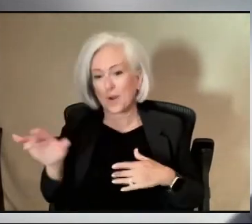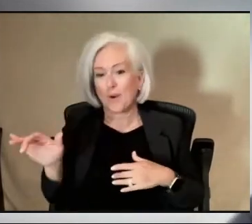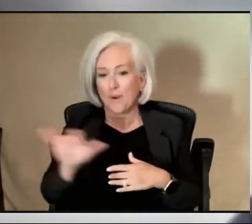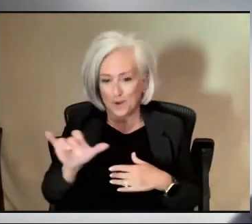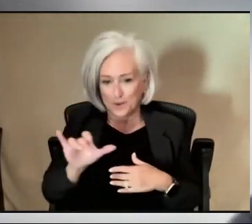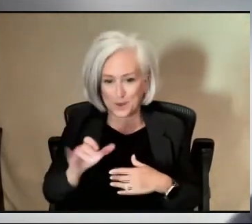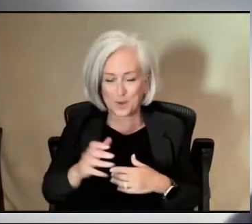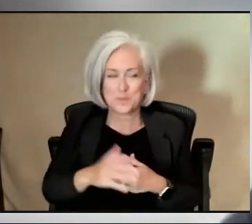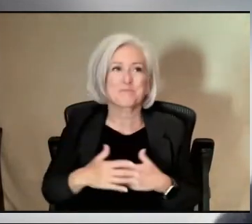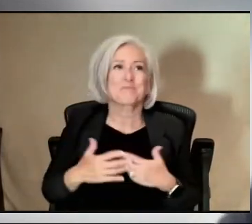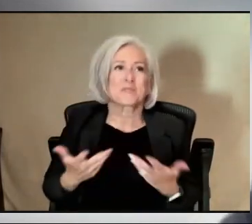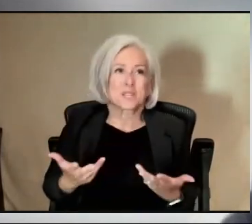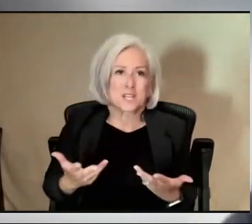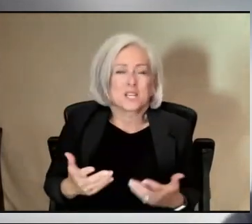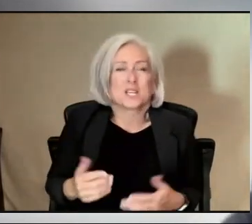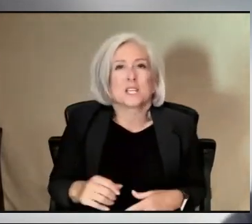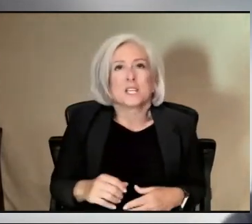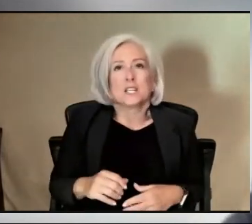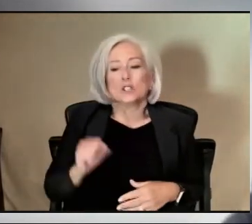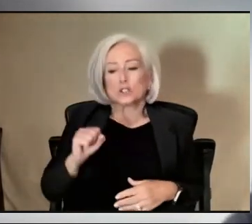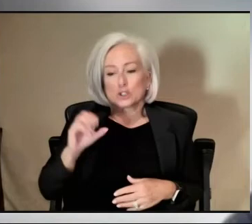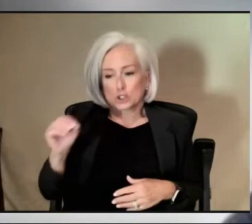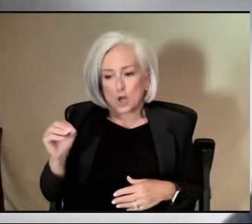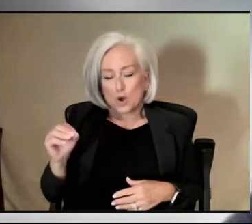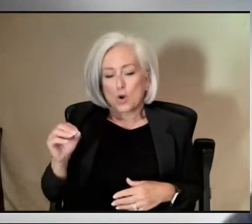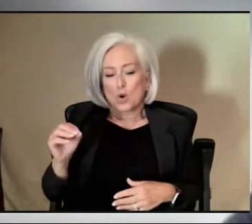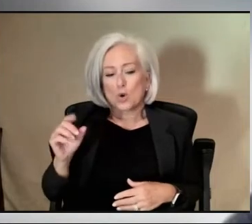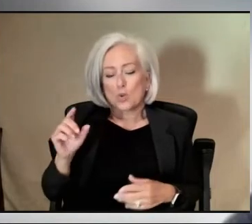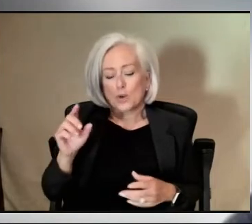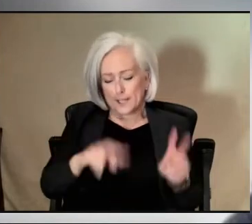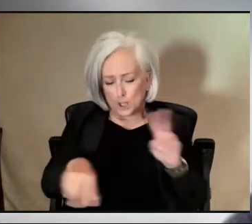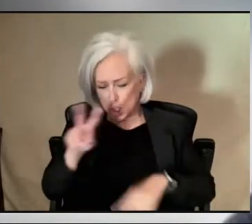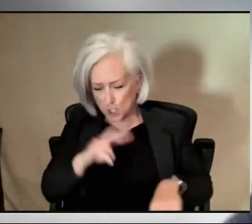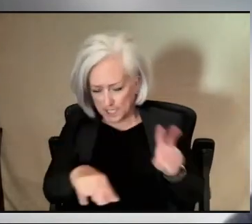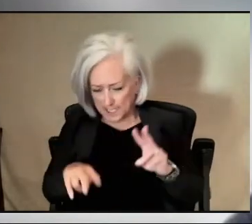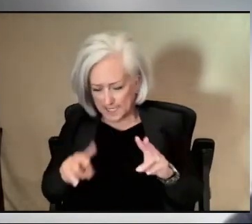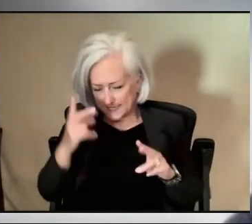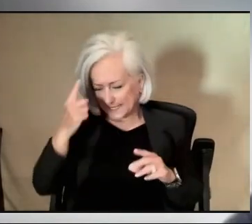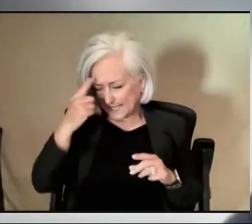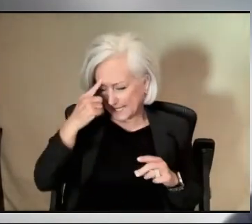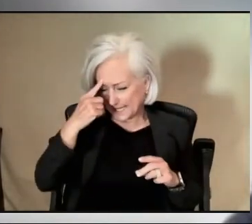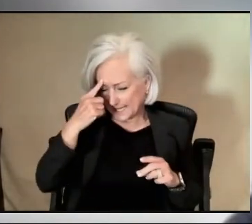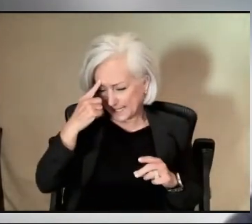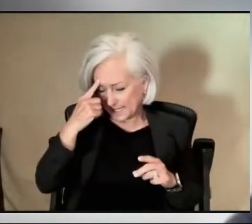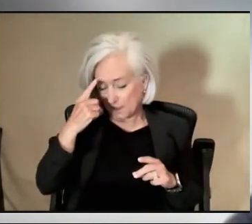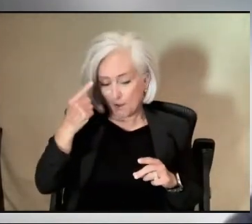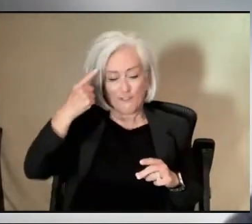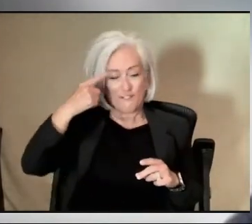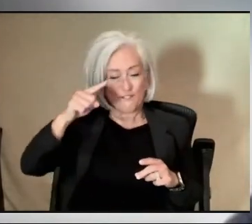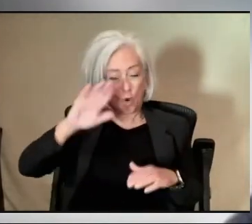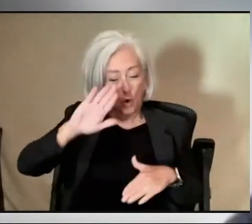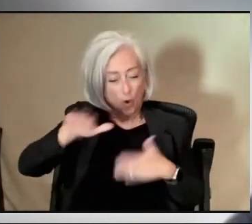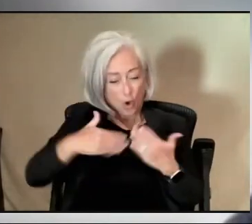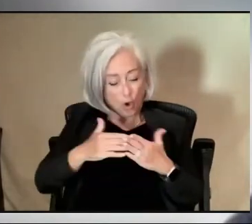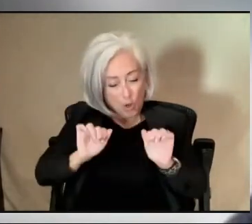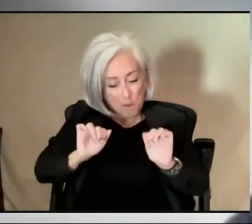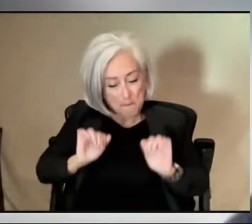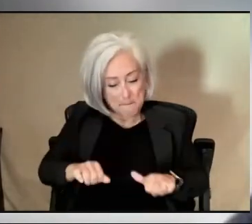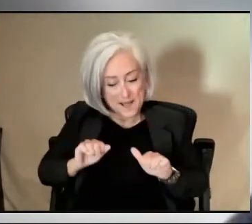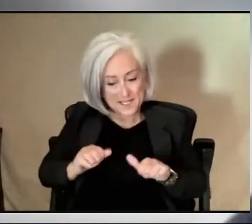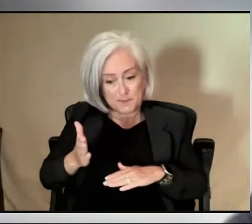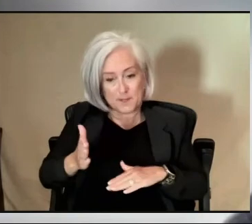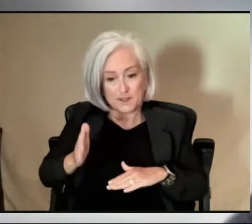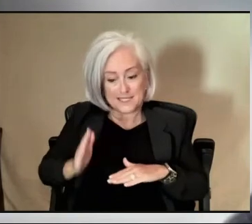or another. And so you look and say, well, for all of the side effects that we think we understand with the